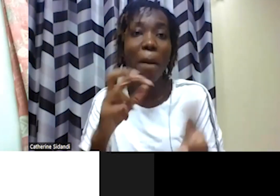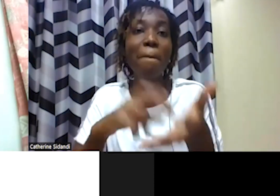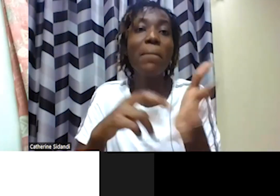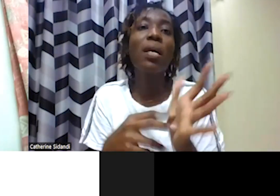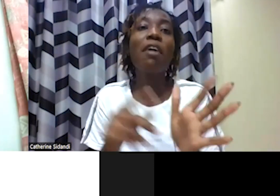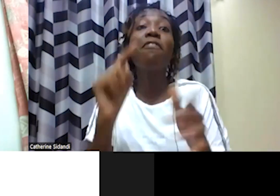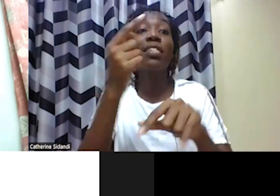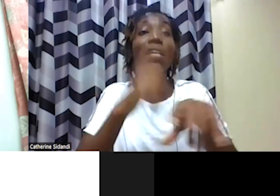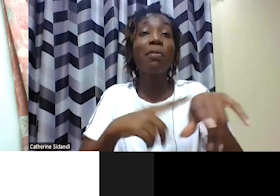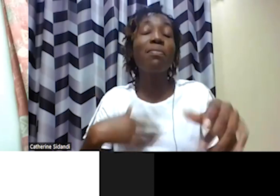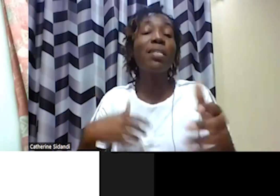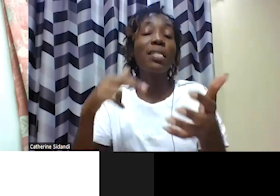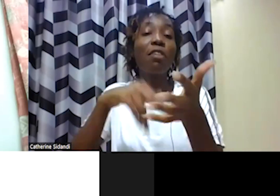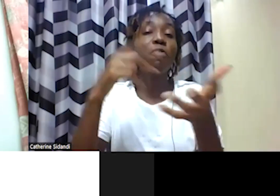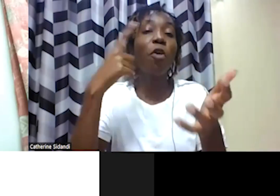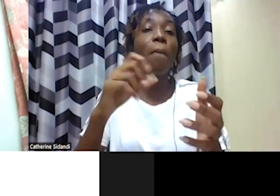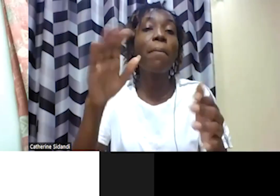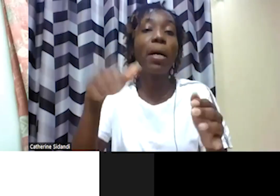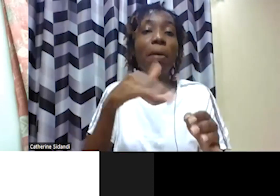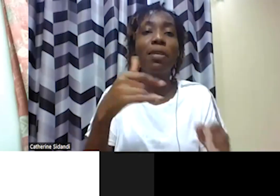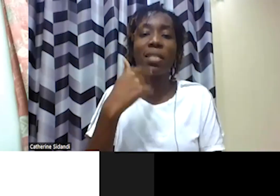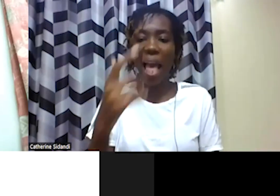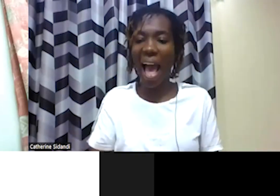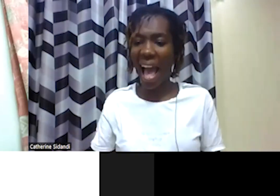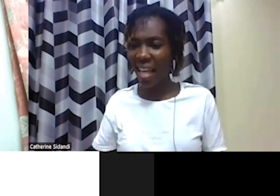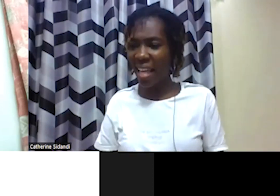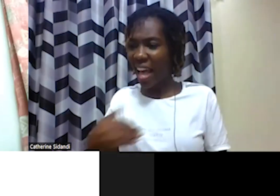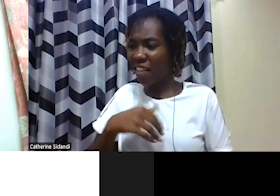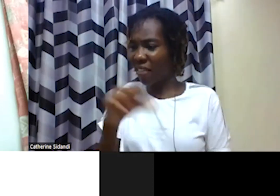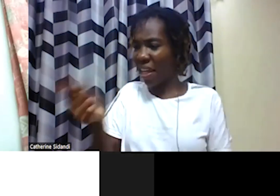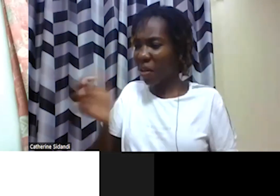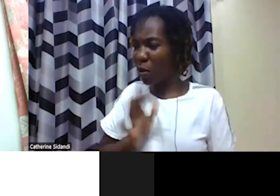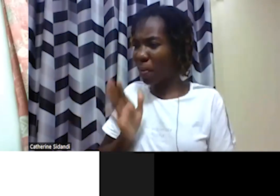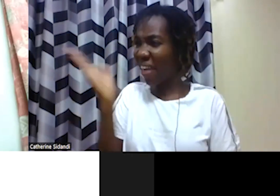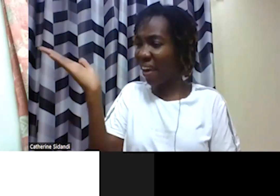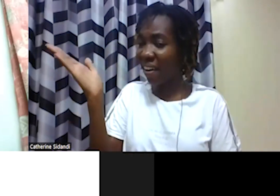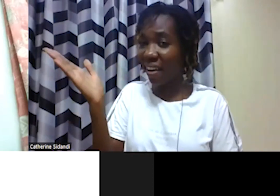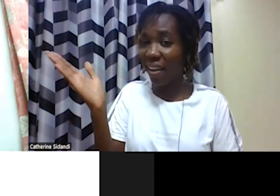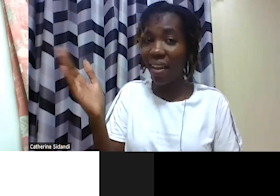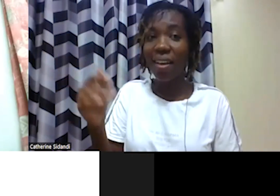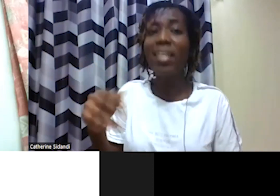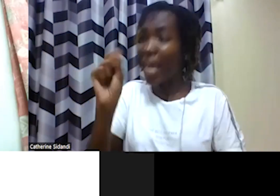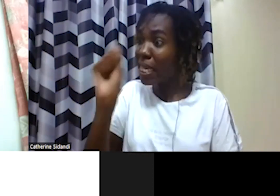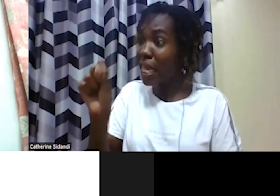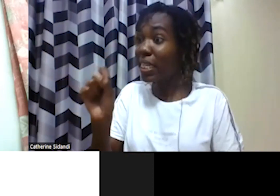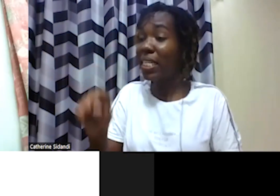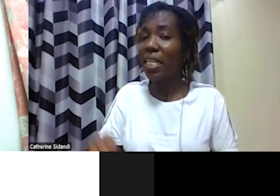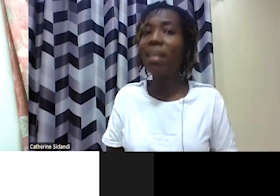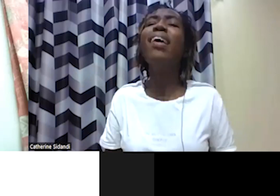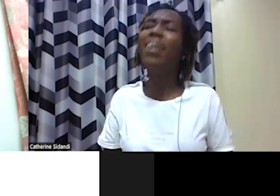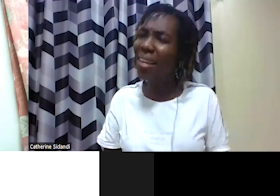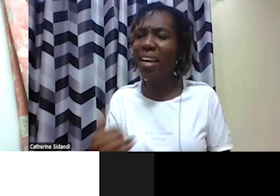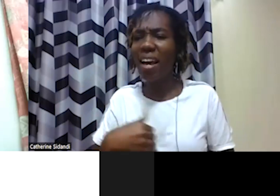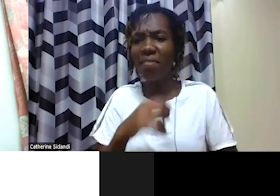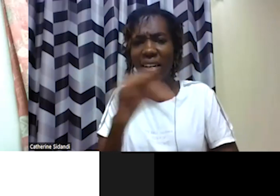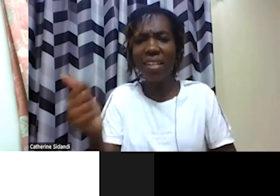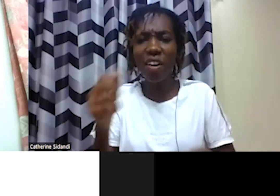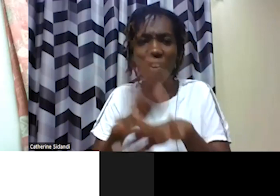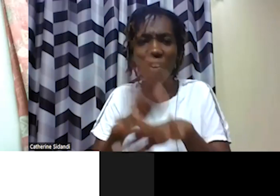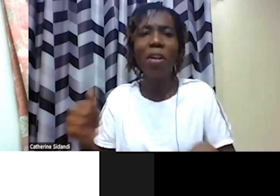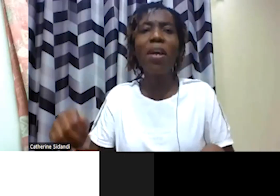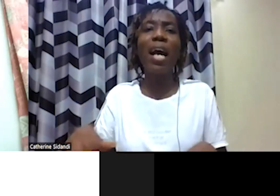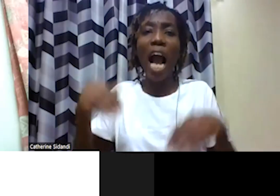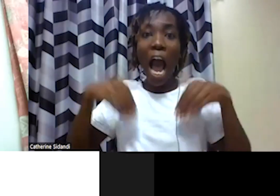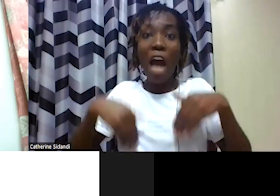I stood for parliament, she told me, kuna wanawake wengine huko, are there other women there? I said, yes. There is one called Martha Karua, kuna